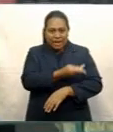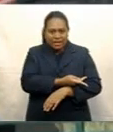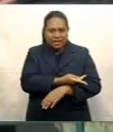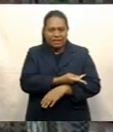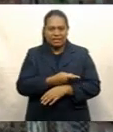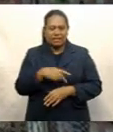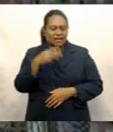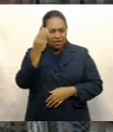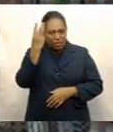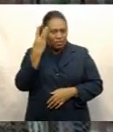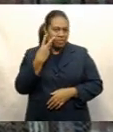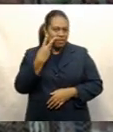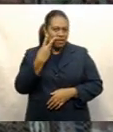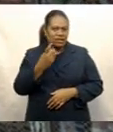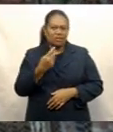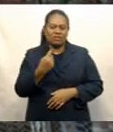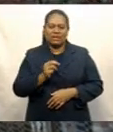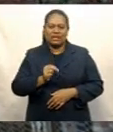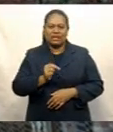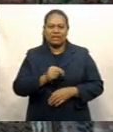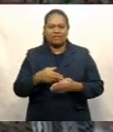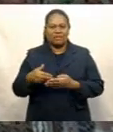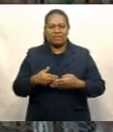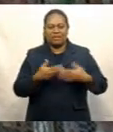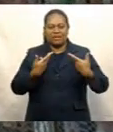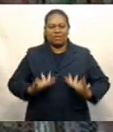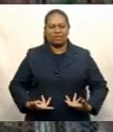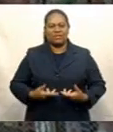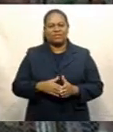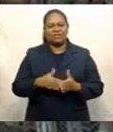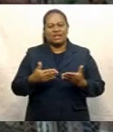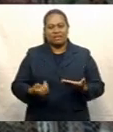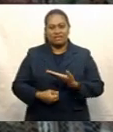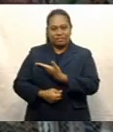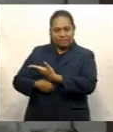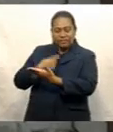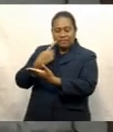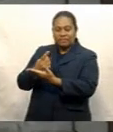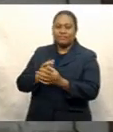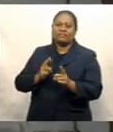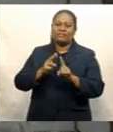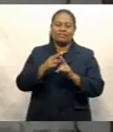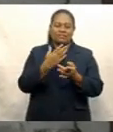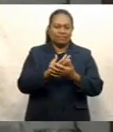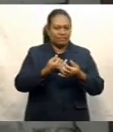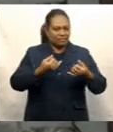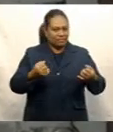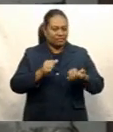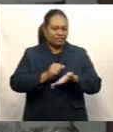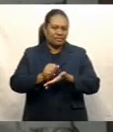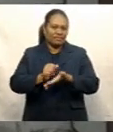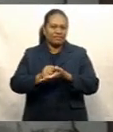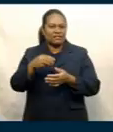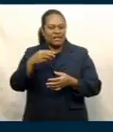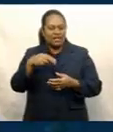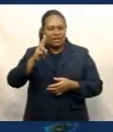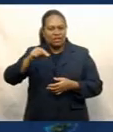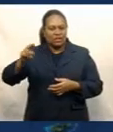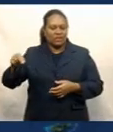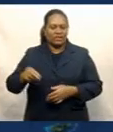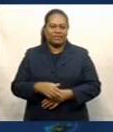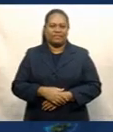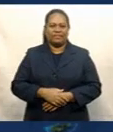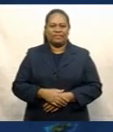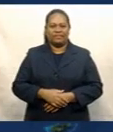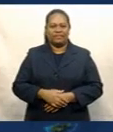babies. Meanwhile, rival business Bargain Box has switched to online sales for its No Sorry shop. We have